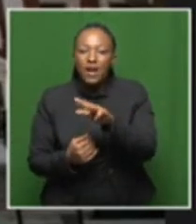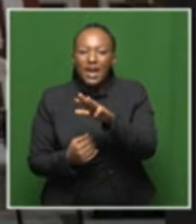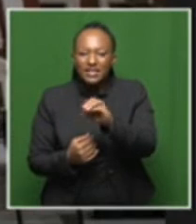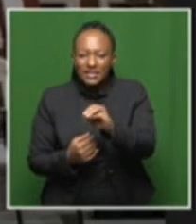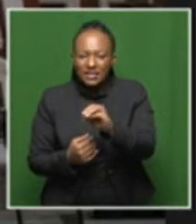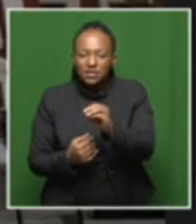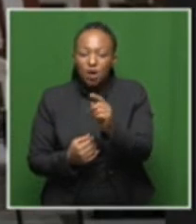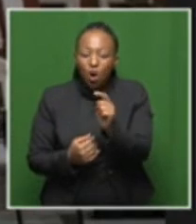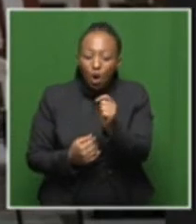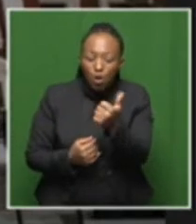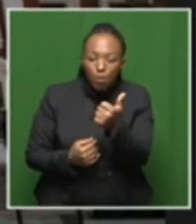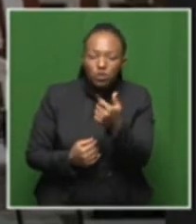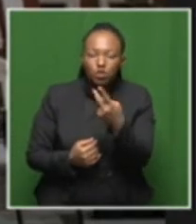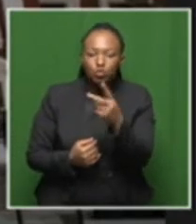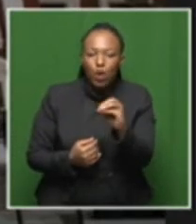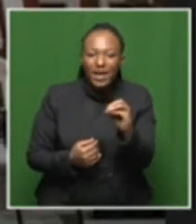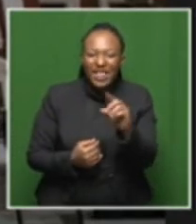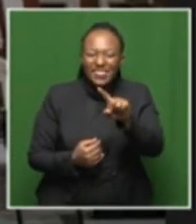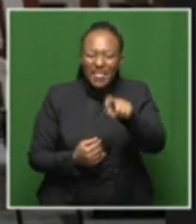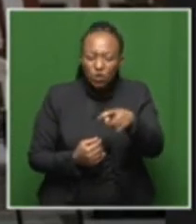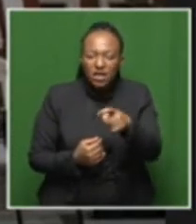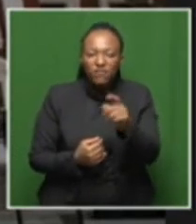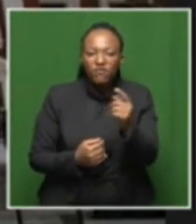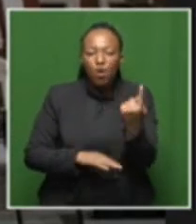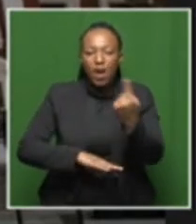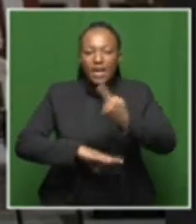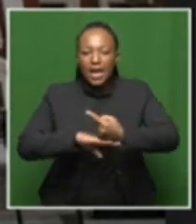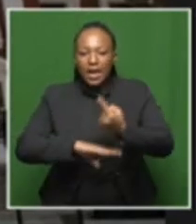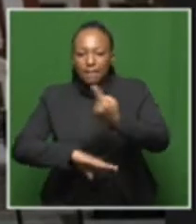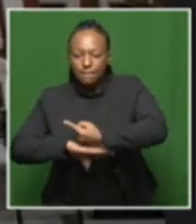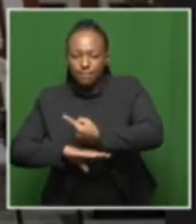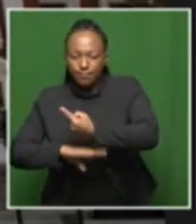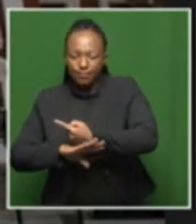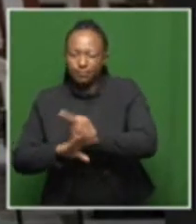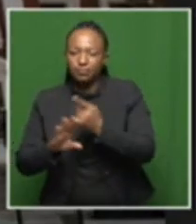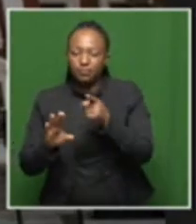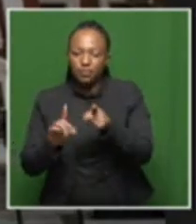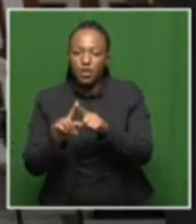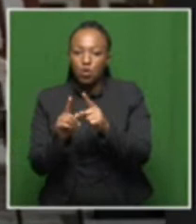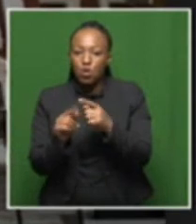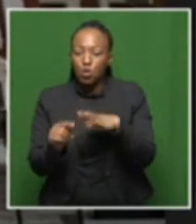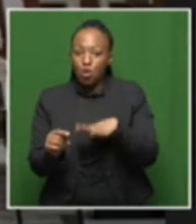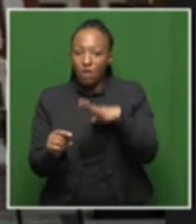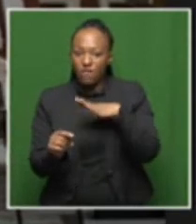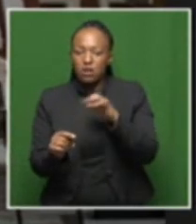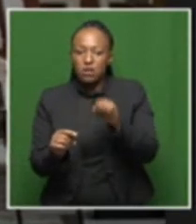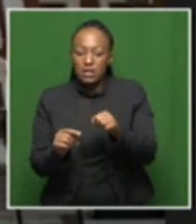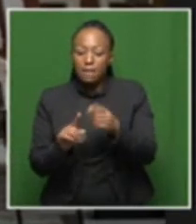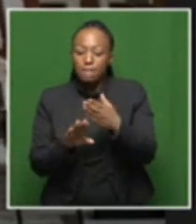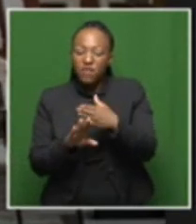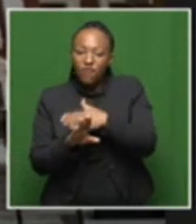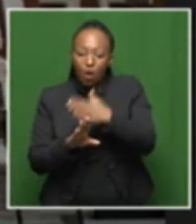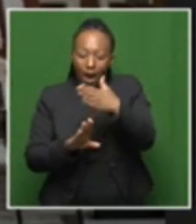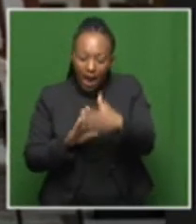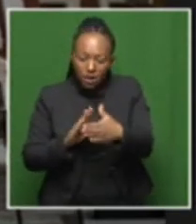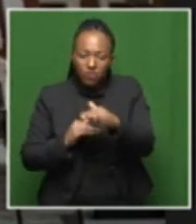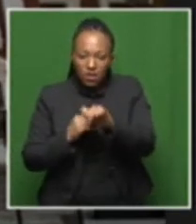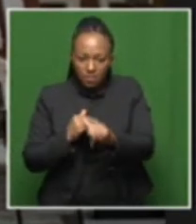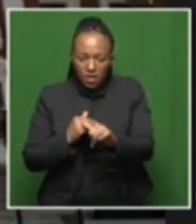approaching 200,000 per day of vaccinations. We are very confident that before the end of the month, we should